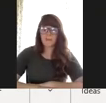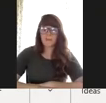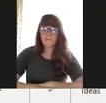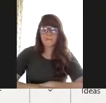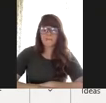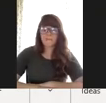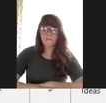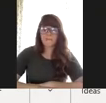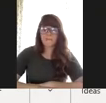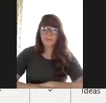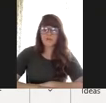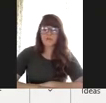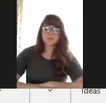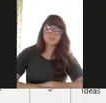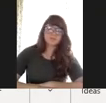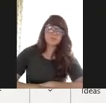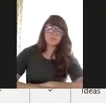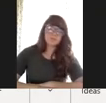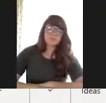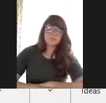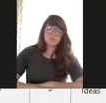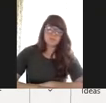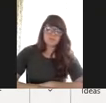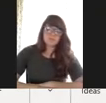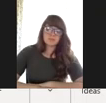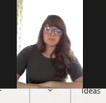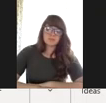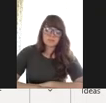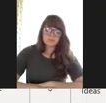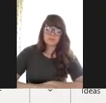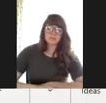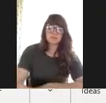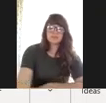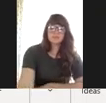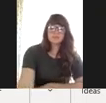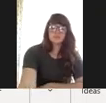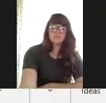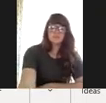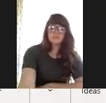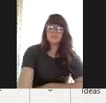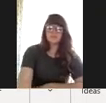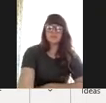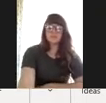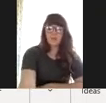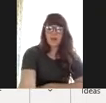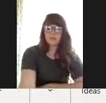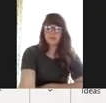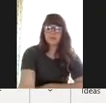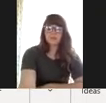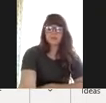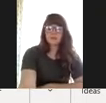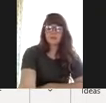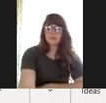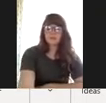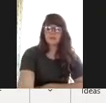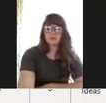it's positional that we have access, now we can use that card, which is an experience. So it right. could be related to